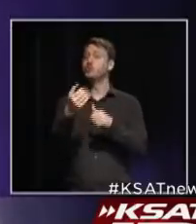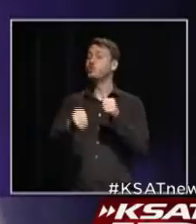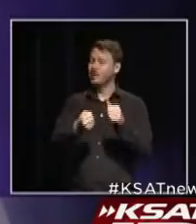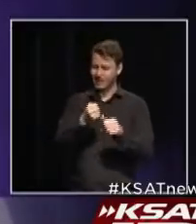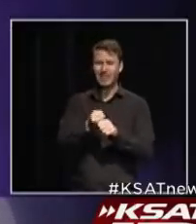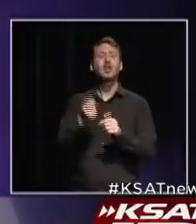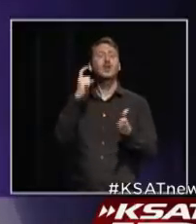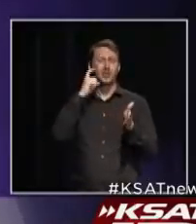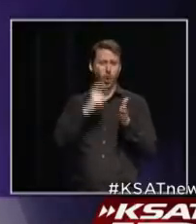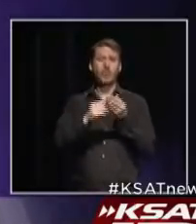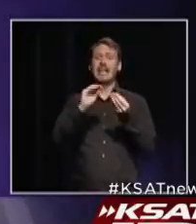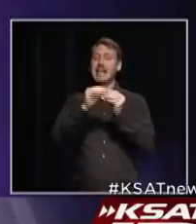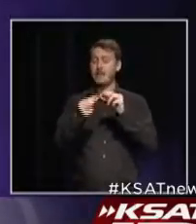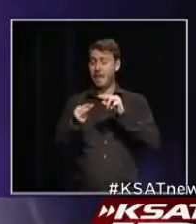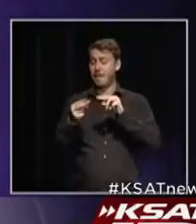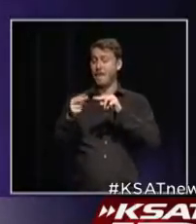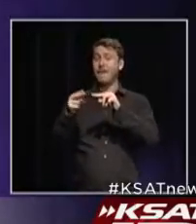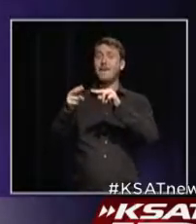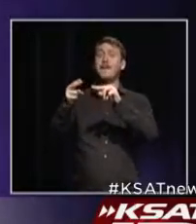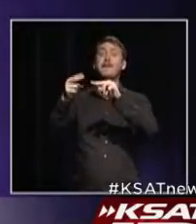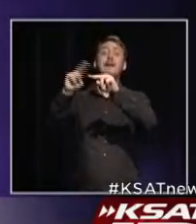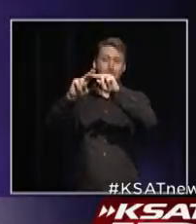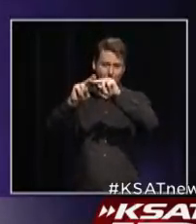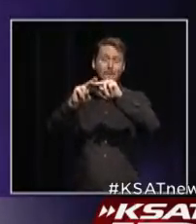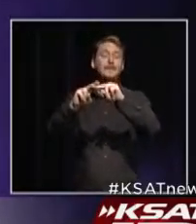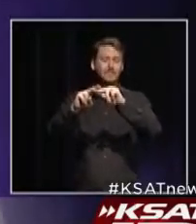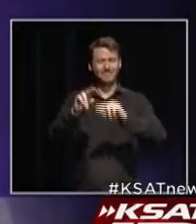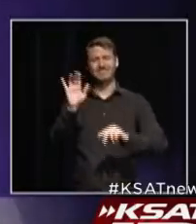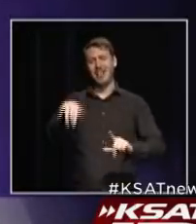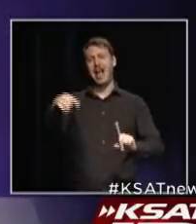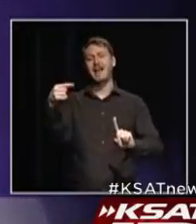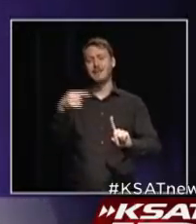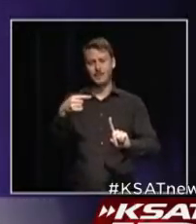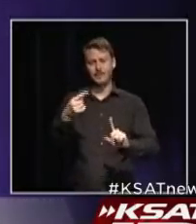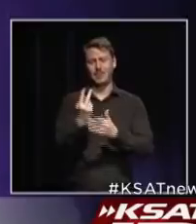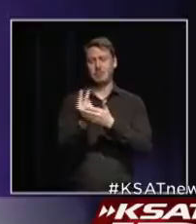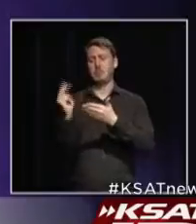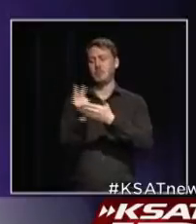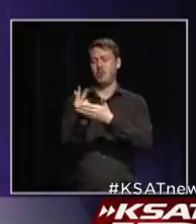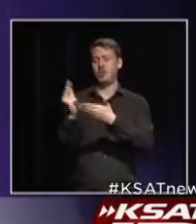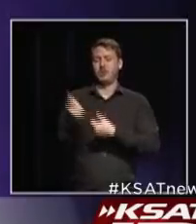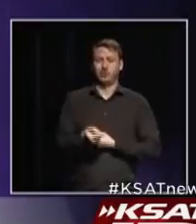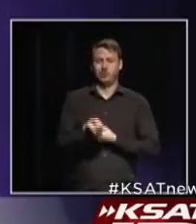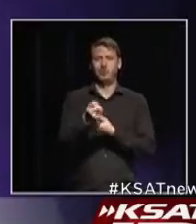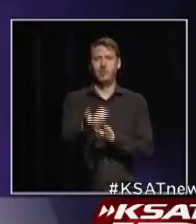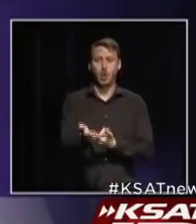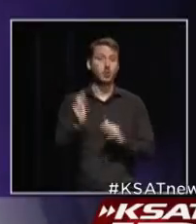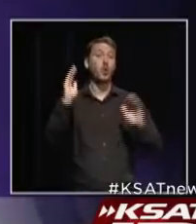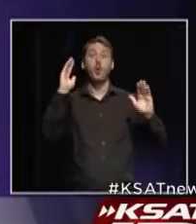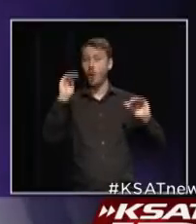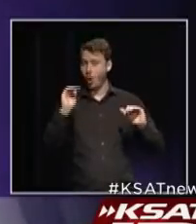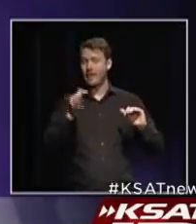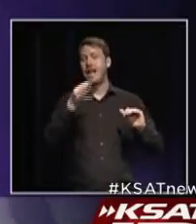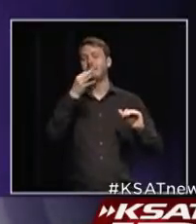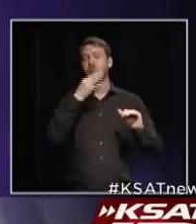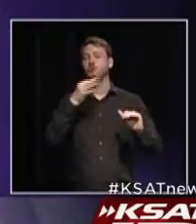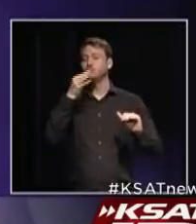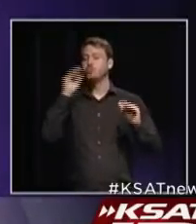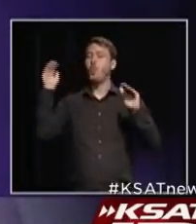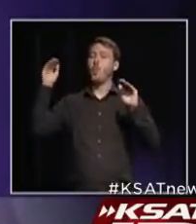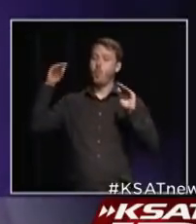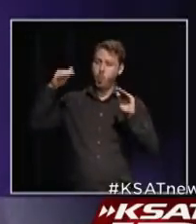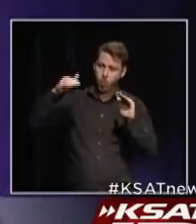why we have such an exponential rise in cases for the last 2 or 3 weeks. We're hoping it's going to slow down